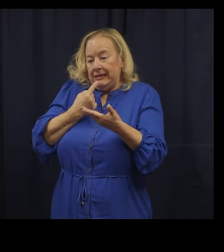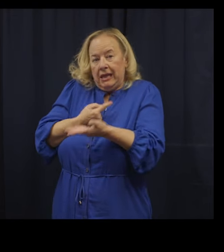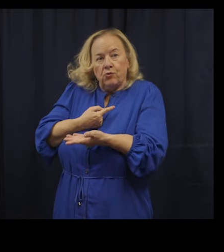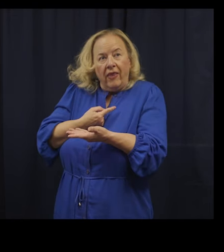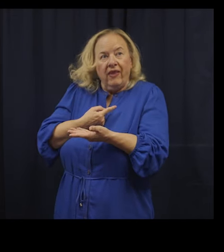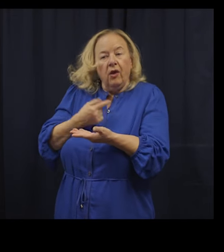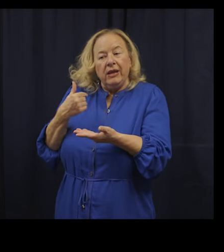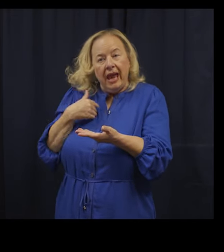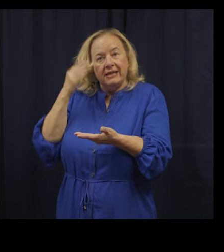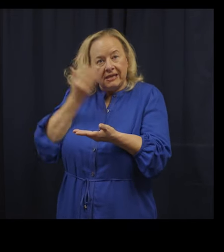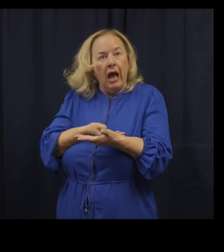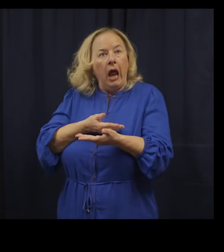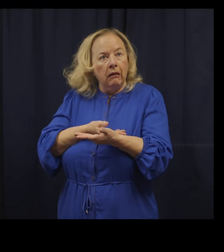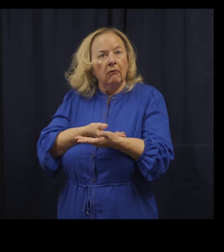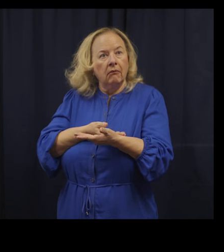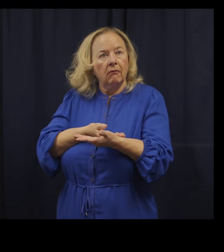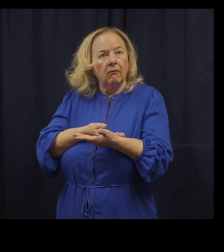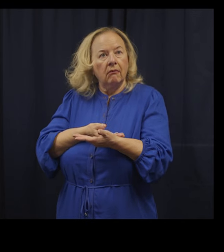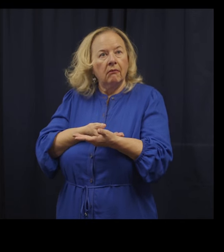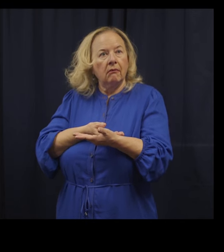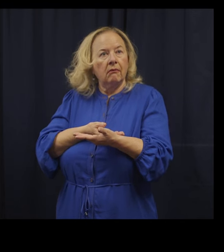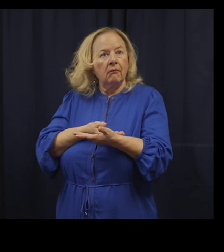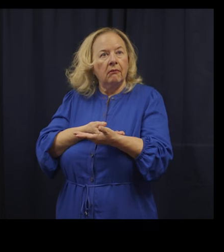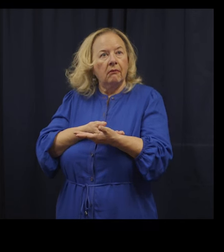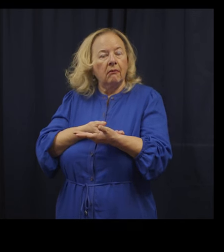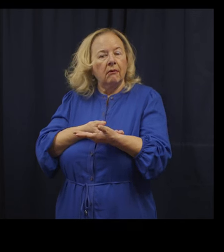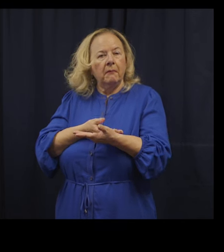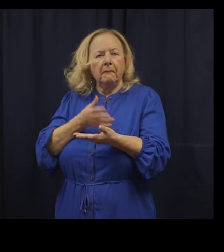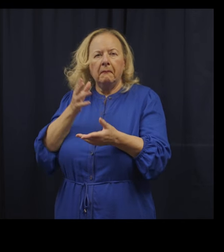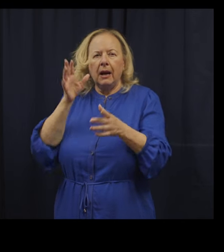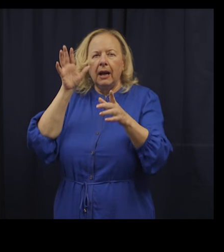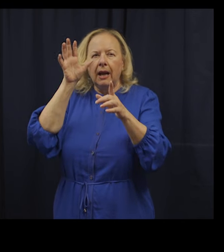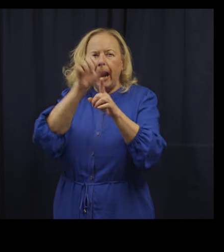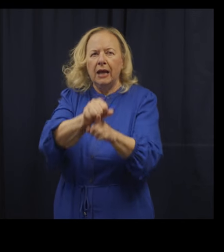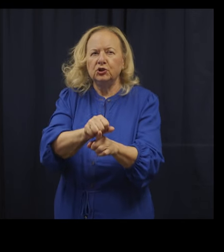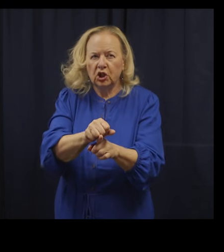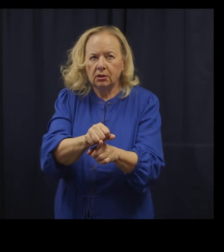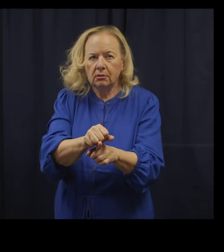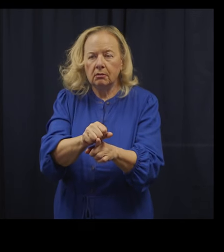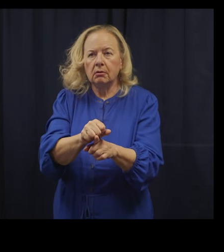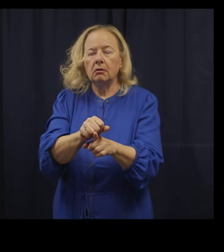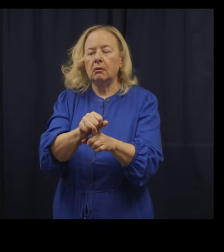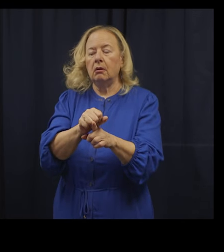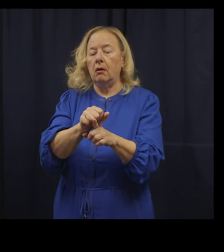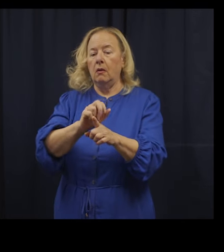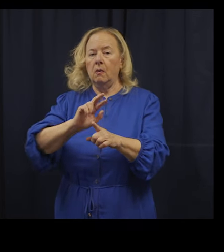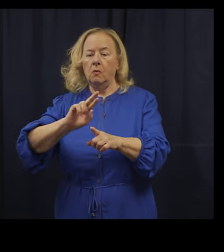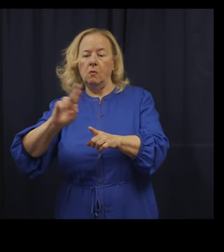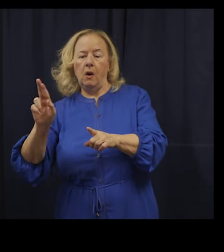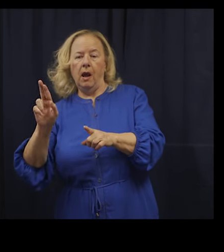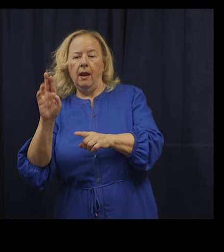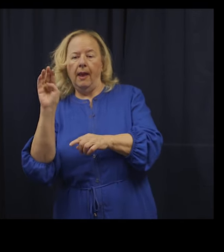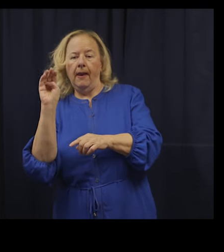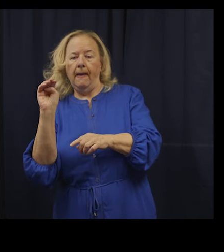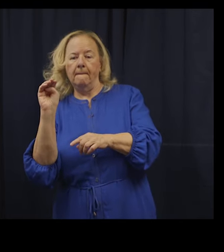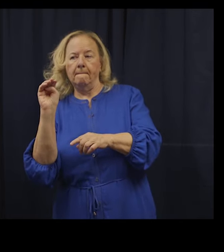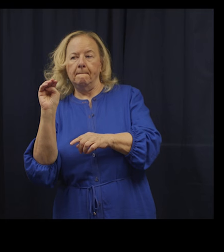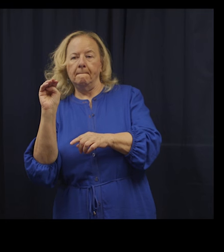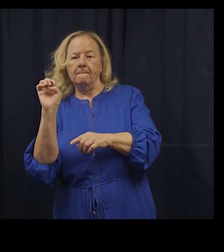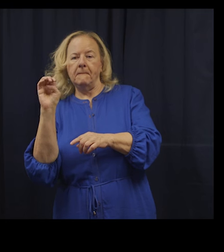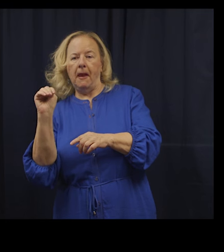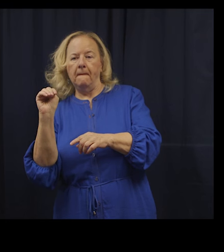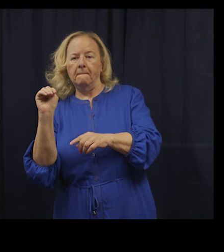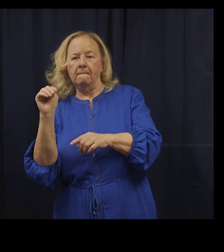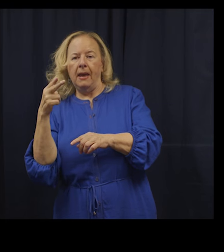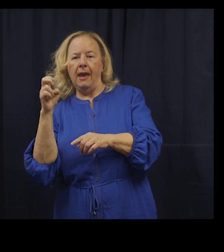there he has a son? But I want you to catch something. On the far right, the M or the mem and the hey,